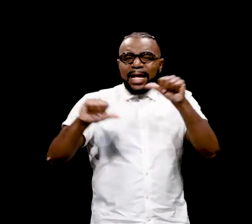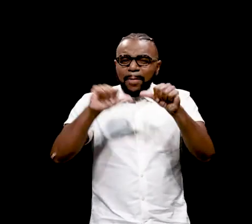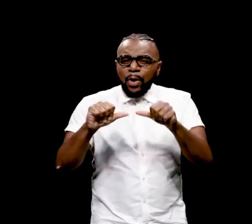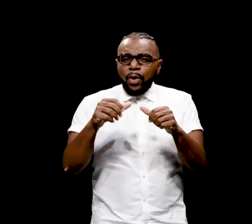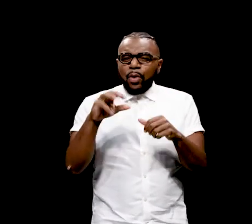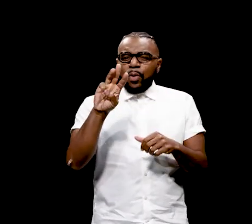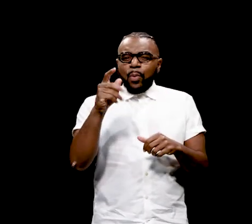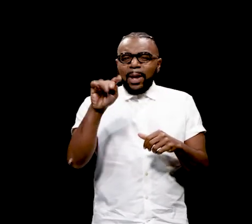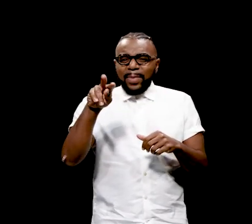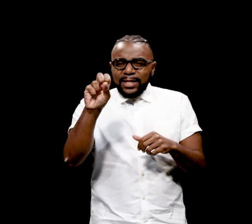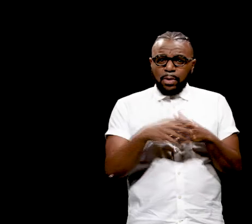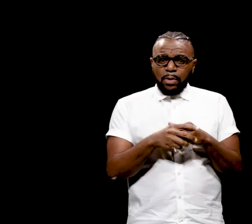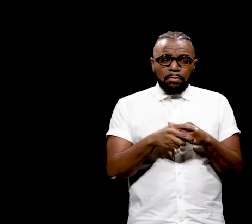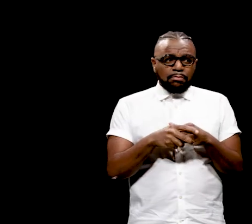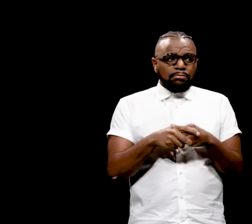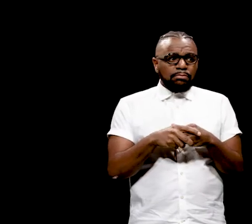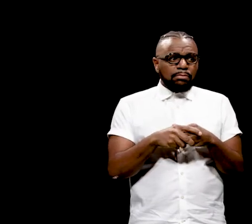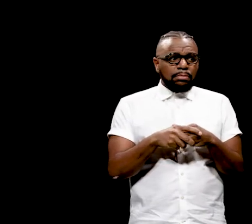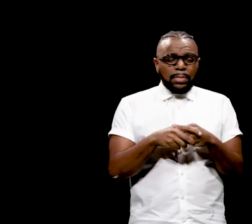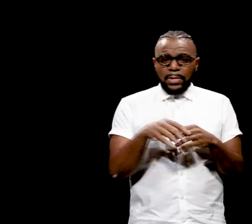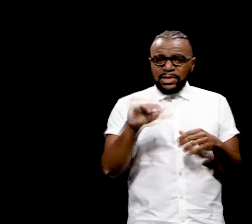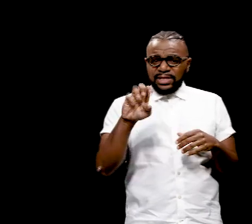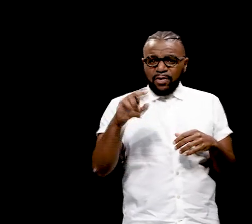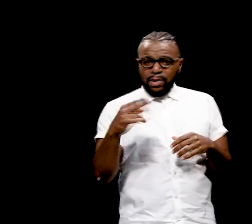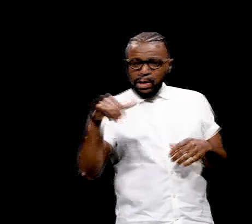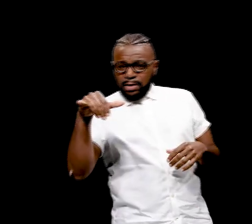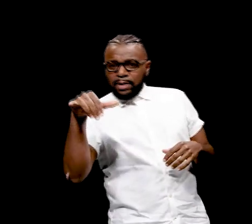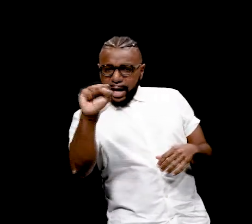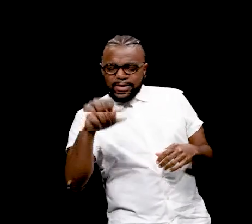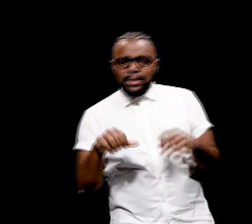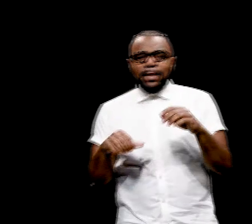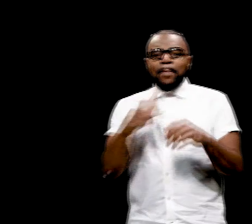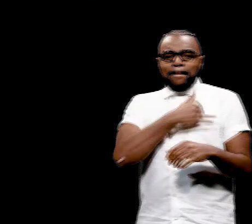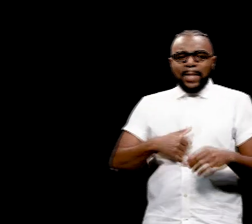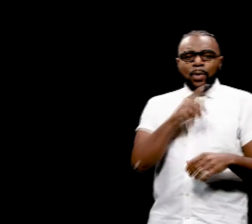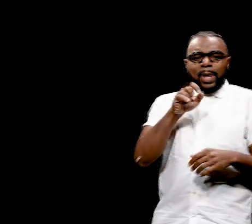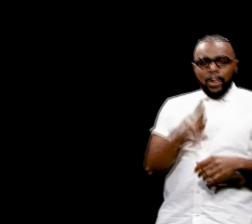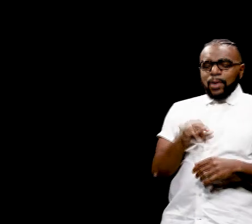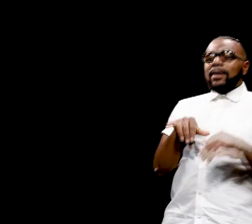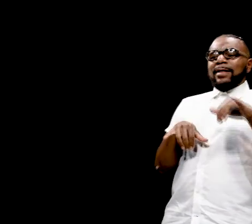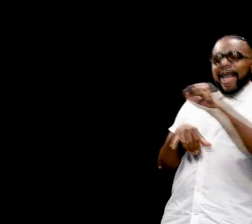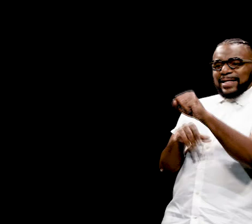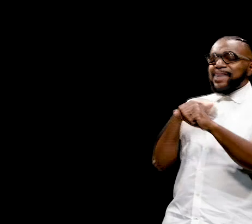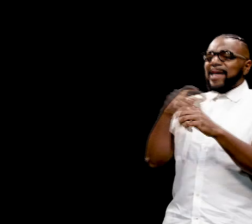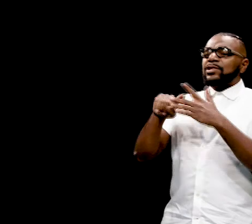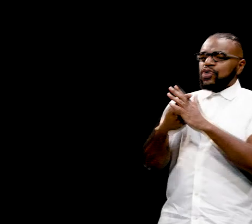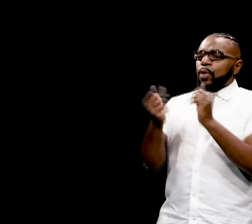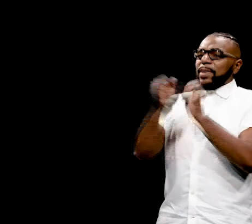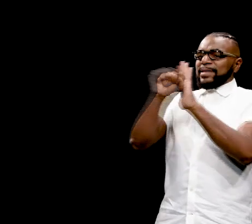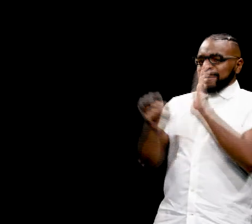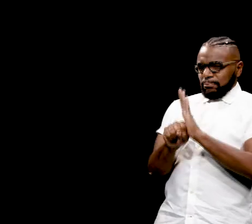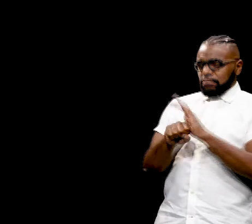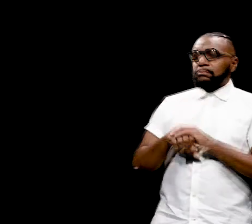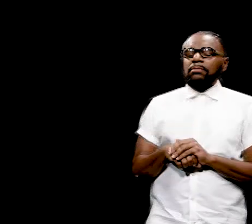agencies? Yes or no? Sarah Iannarone? Yes. Mayor Wheeler? Yes, and it needs to happen at the state level.